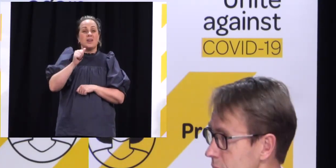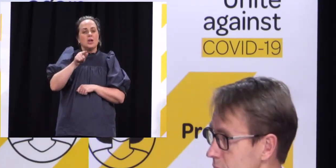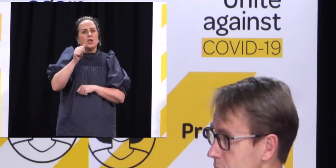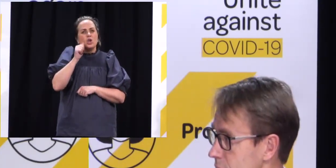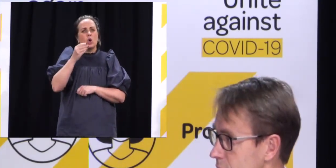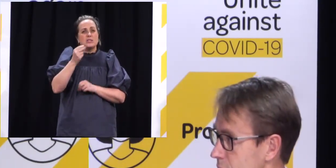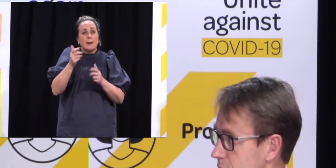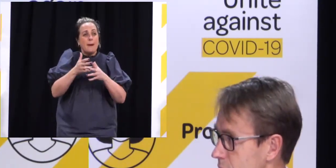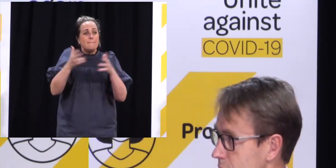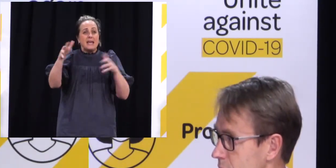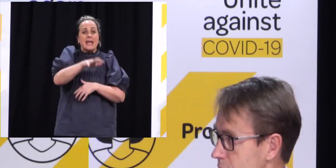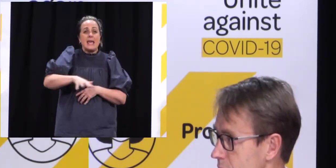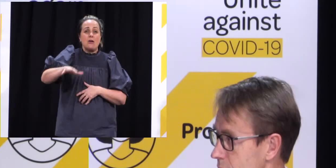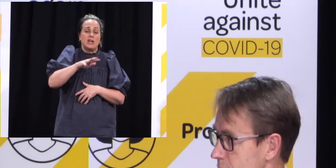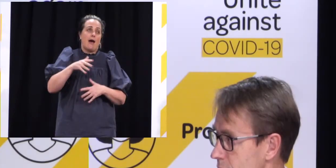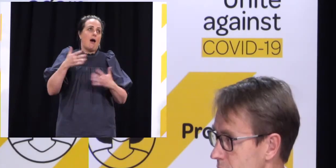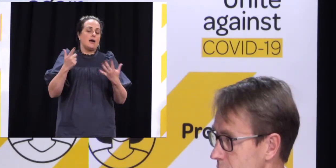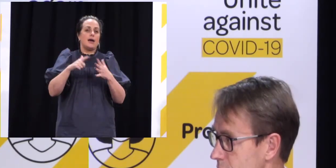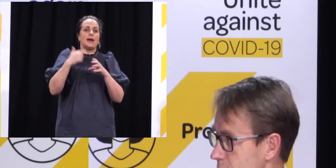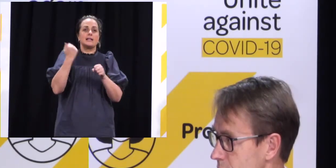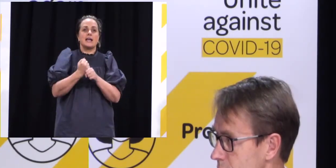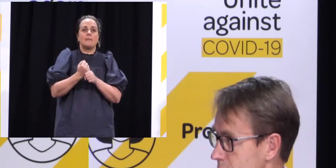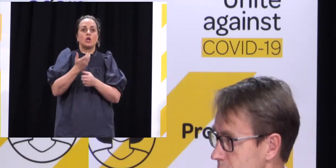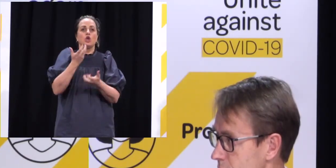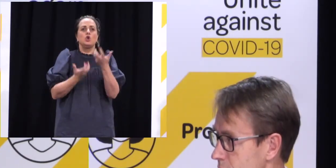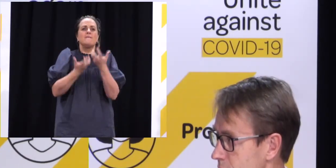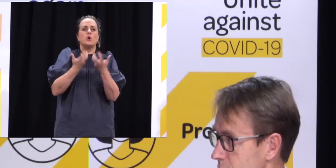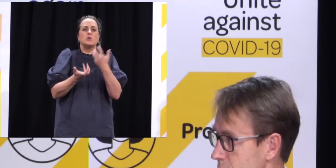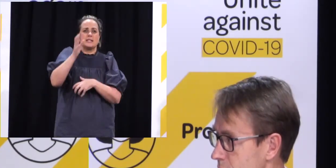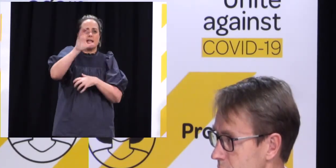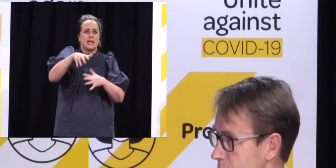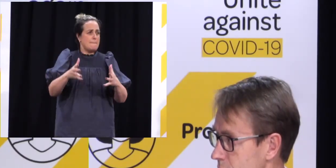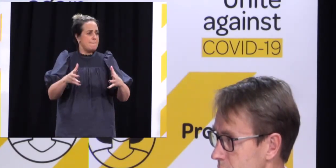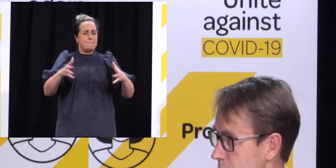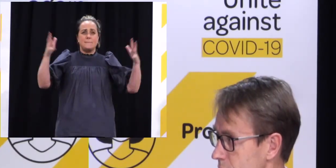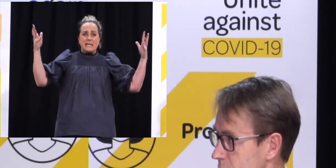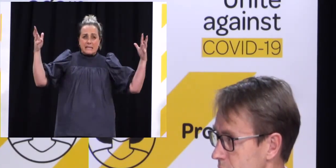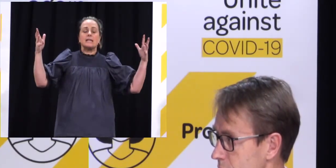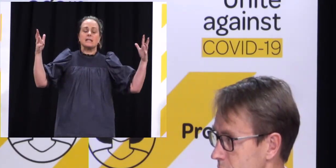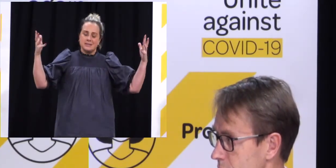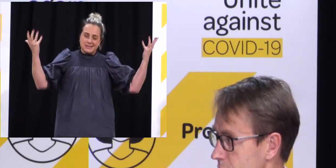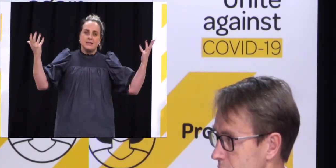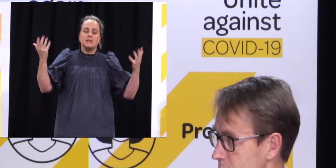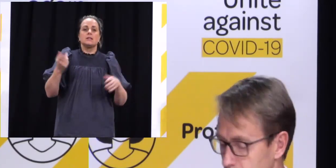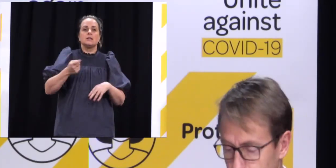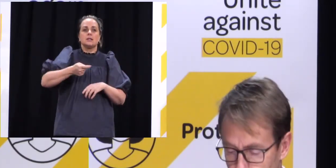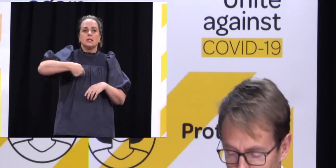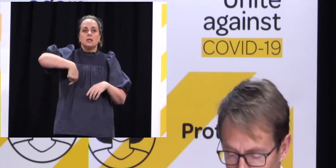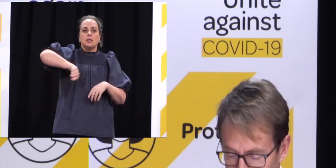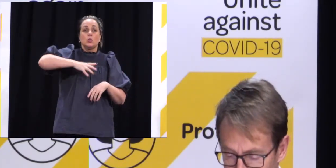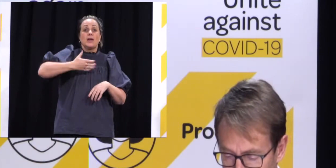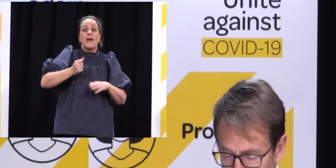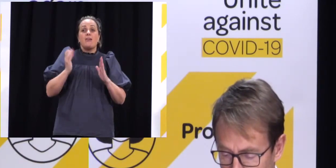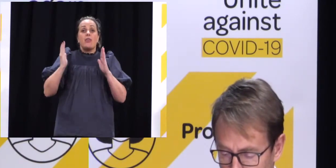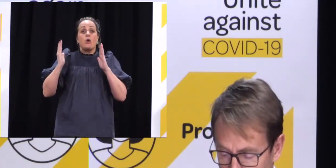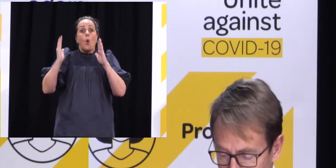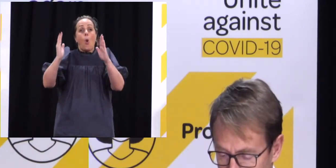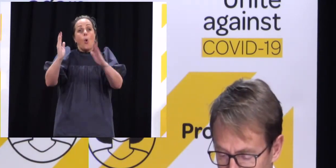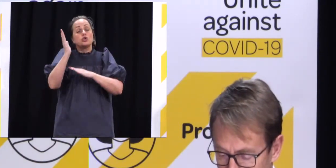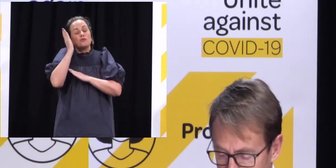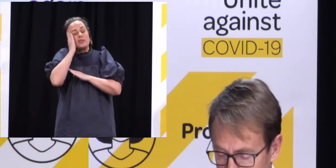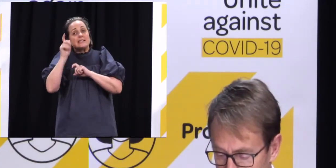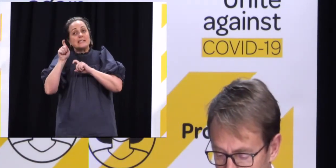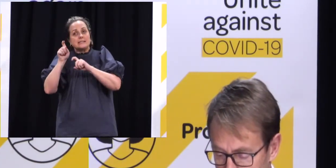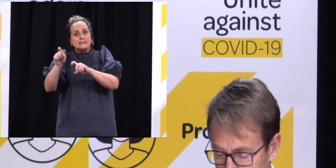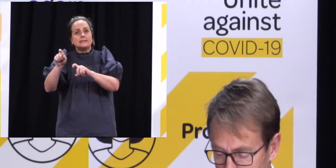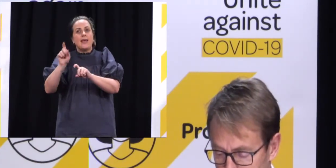large sites, like for instance, university campuses, we have, certainly the halls of residence is one way that we